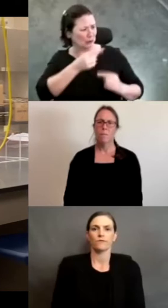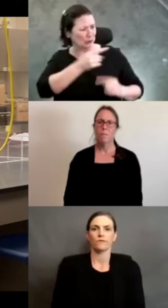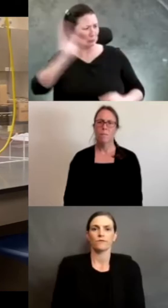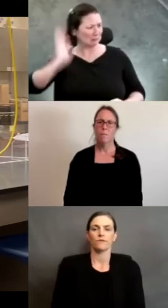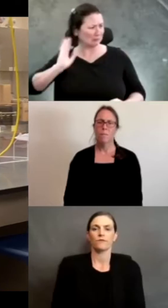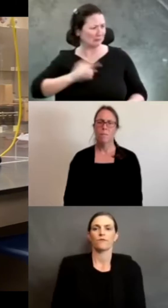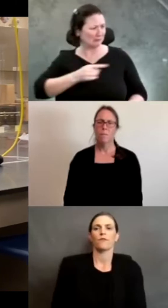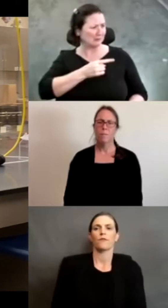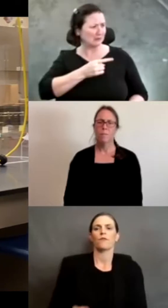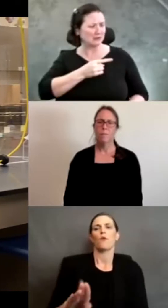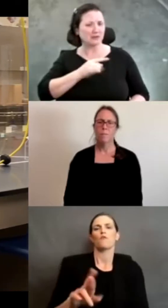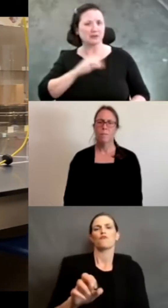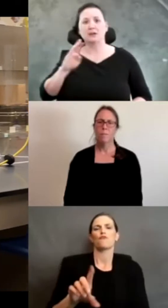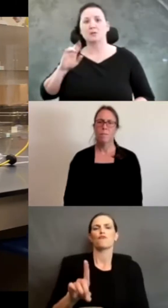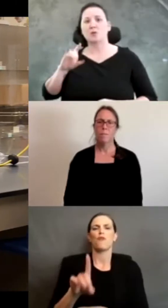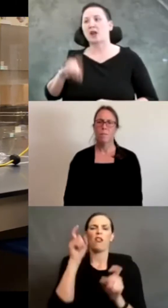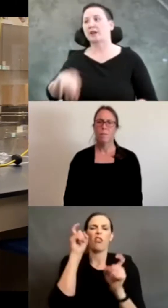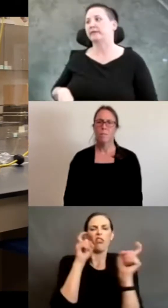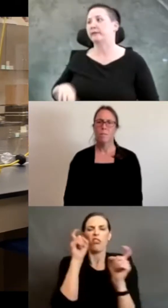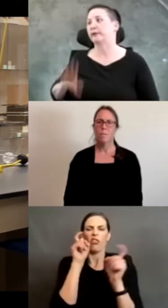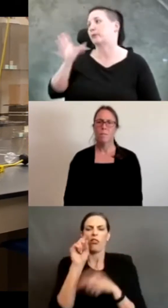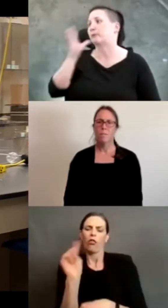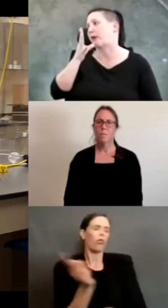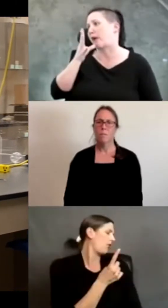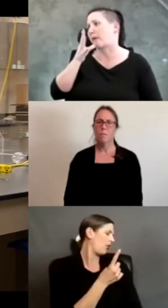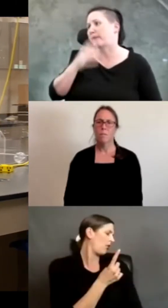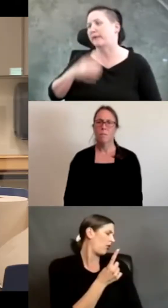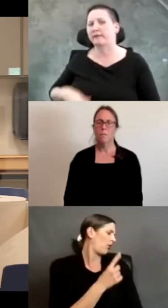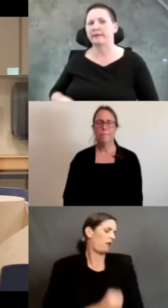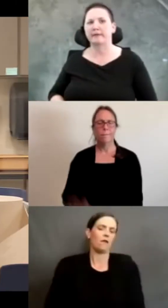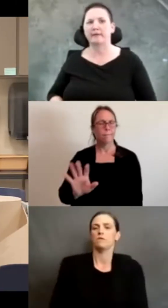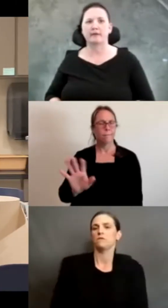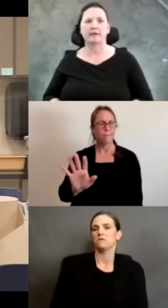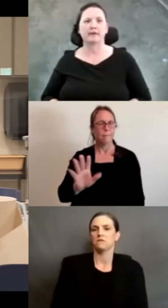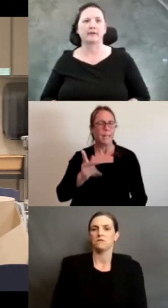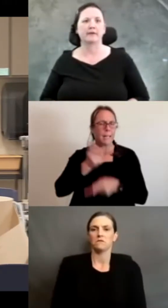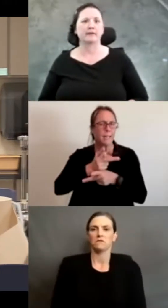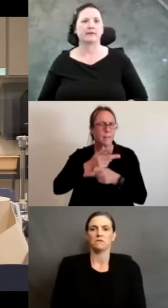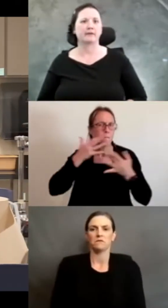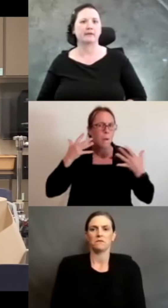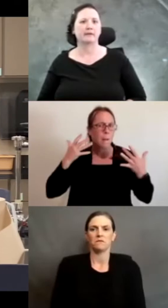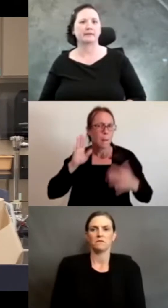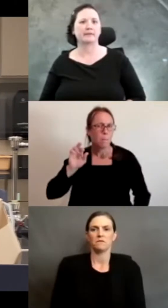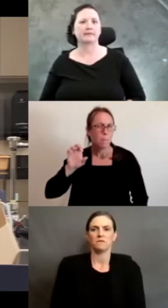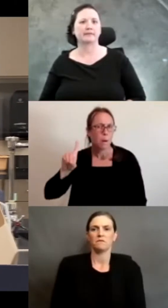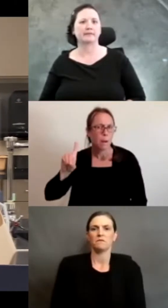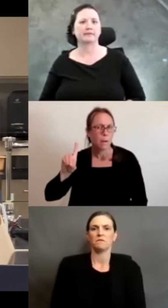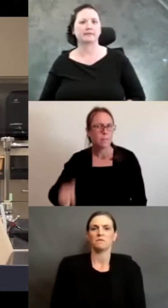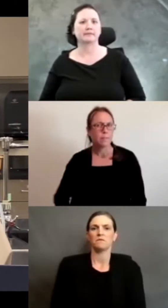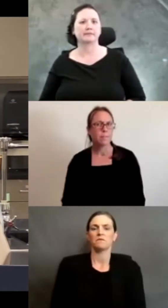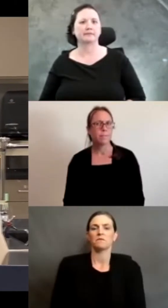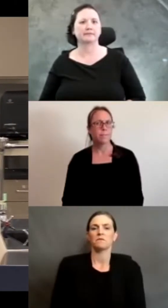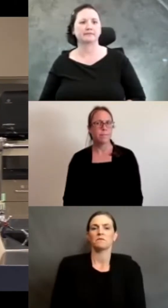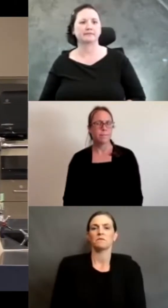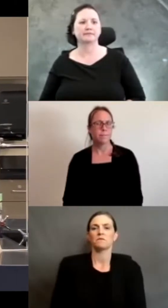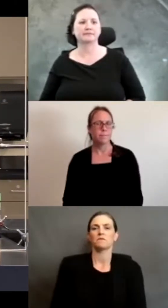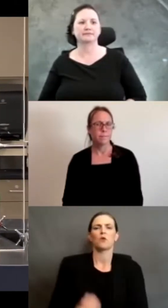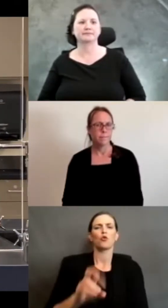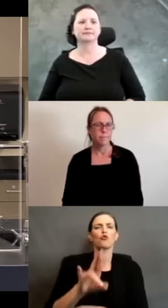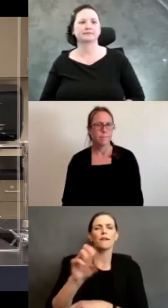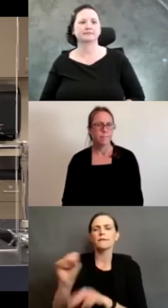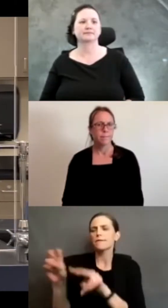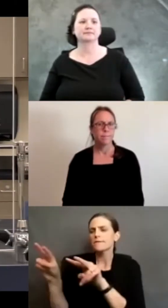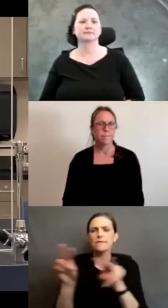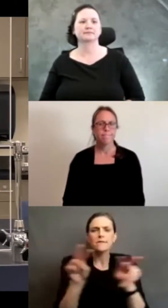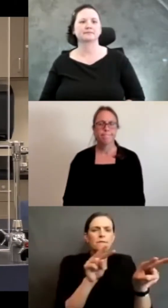turns away. Your mom. Let's keep it friendly, Brad. Chris looks around the room, then checks the attendance roll on his